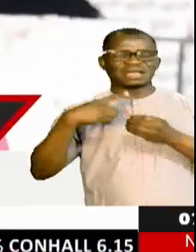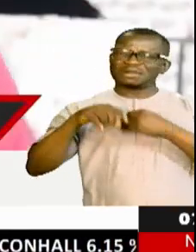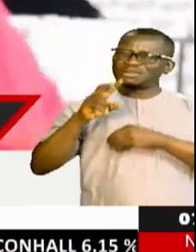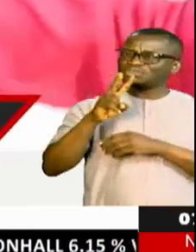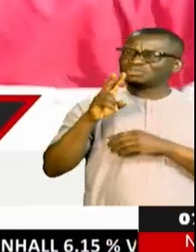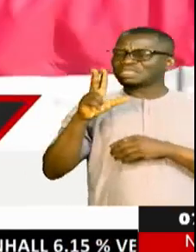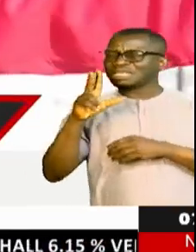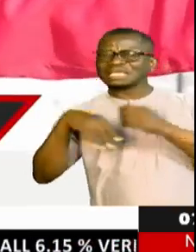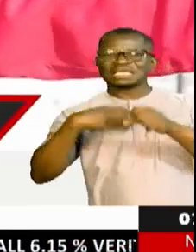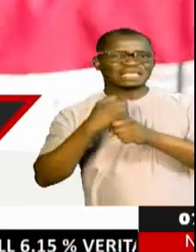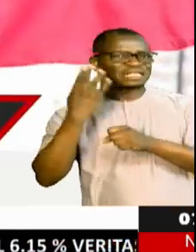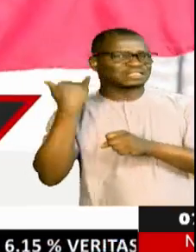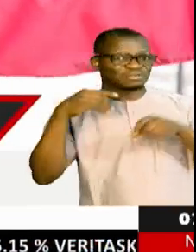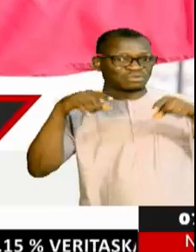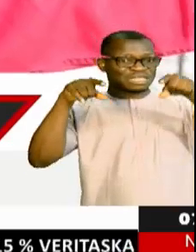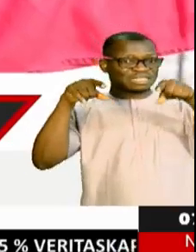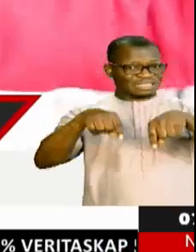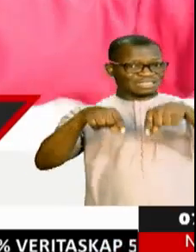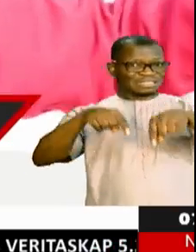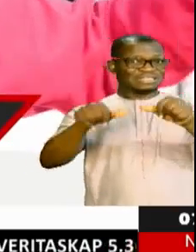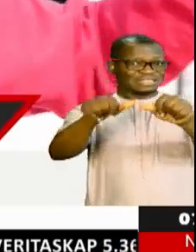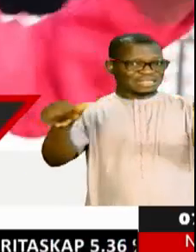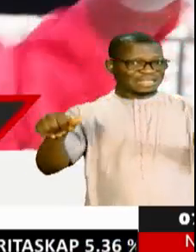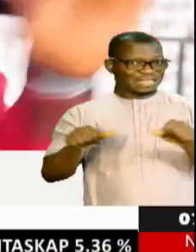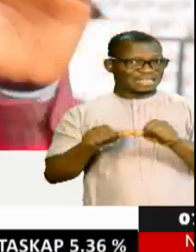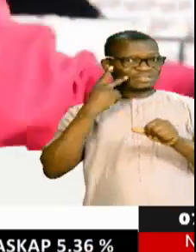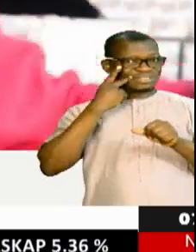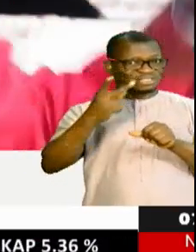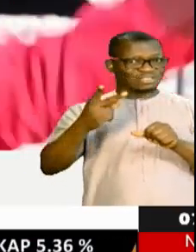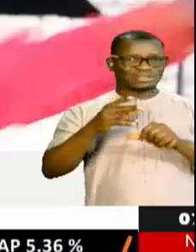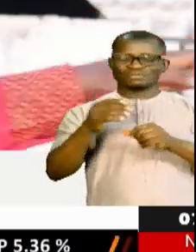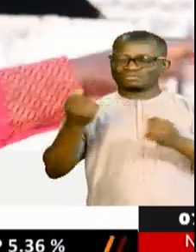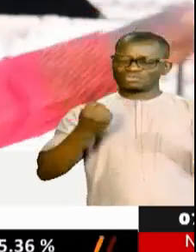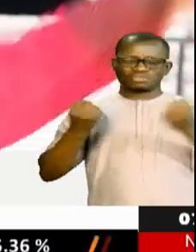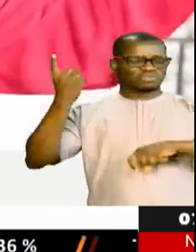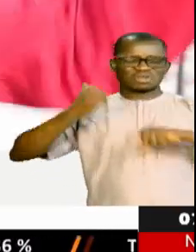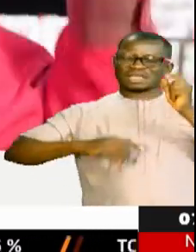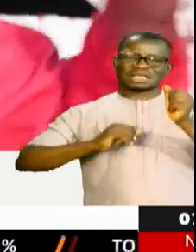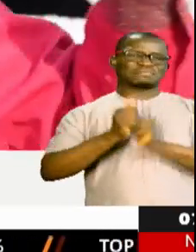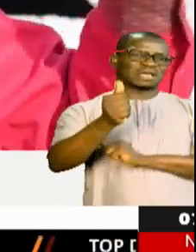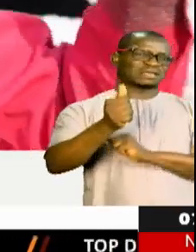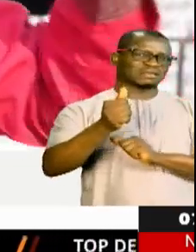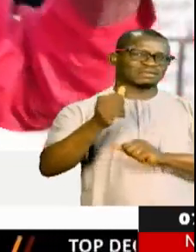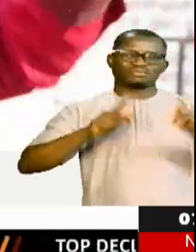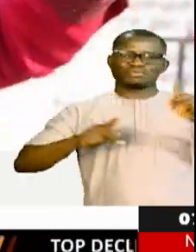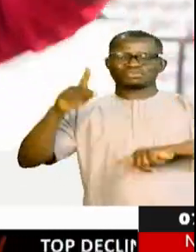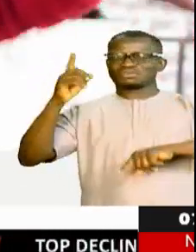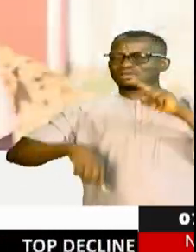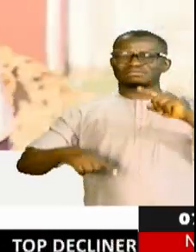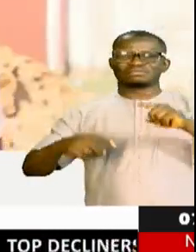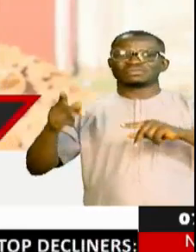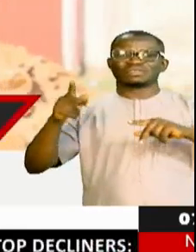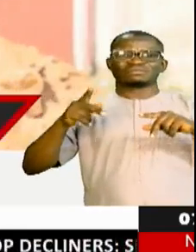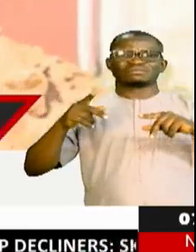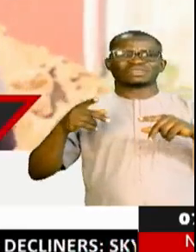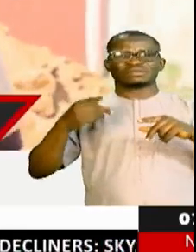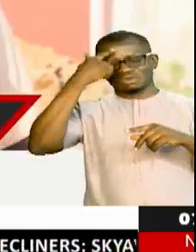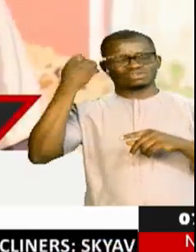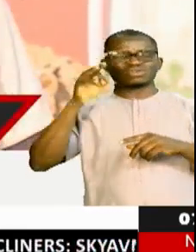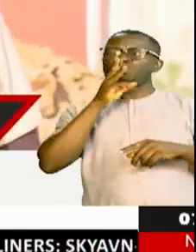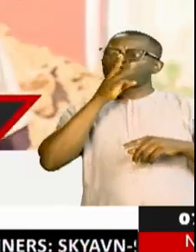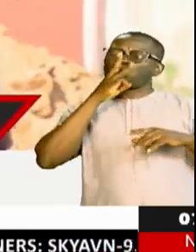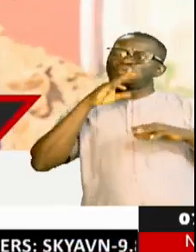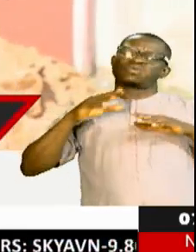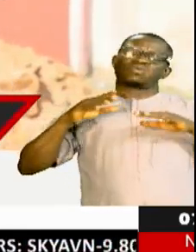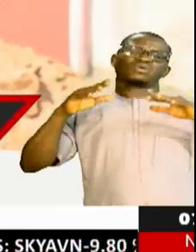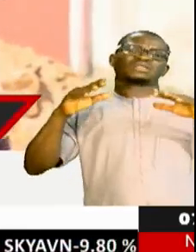ago, along this side, if you see, there's no vehicle cannot pass, vehicle cannot come because of the water. The drainage you are